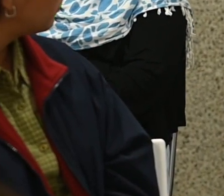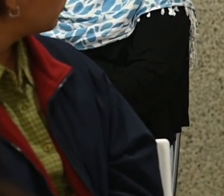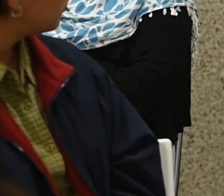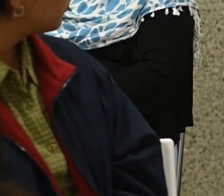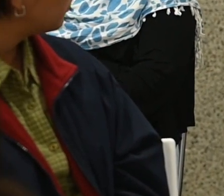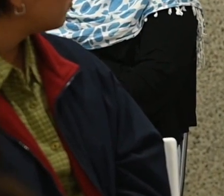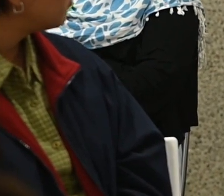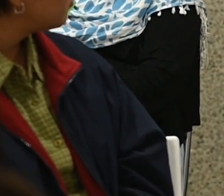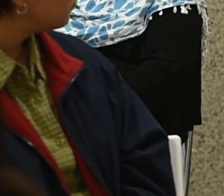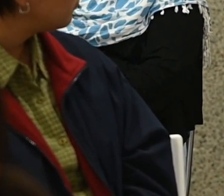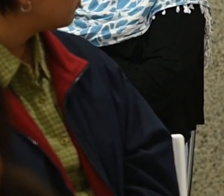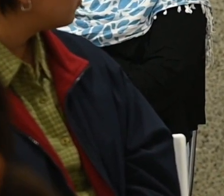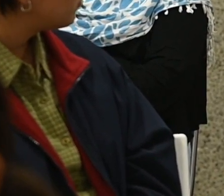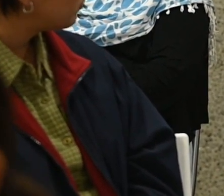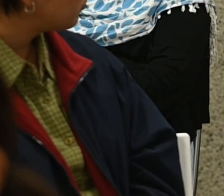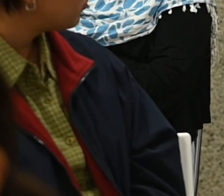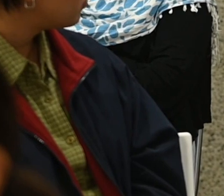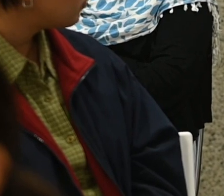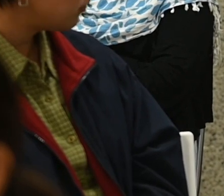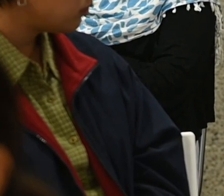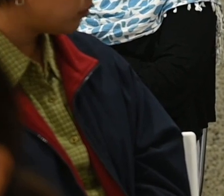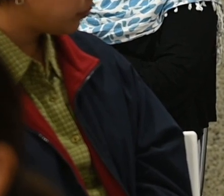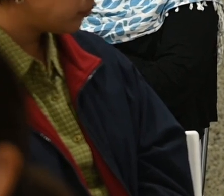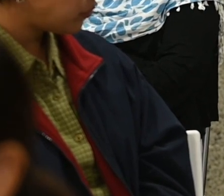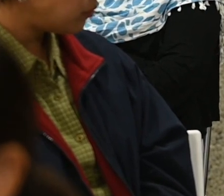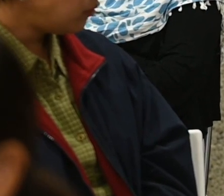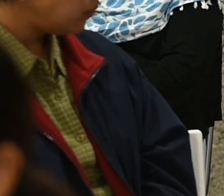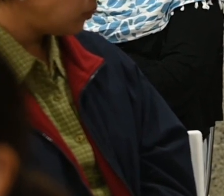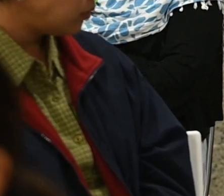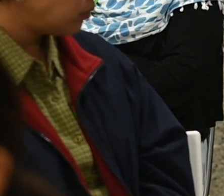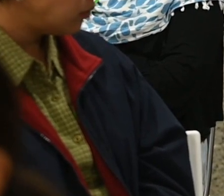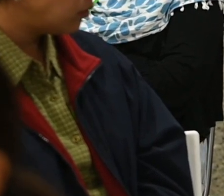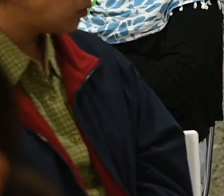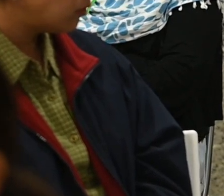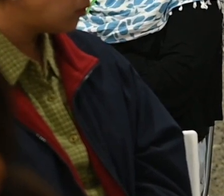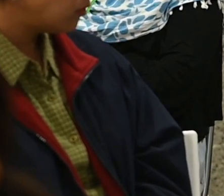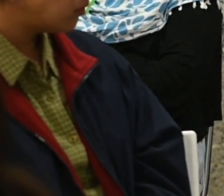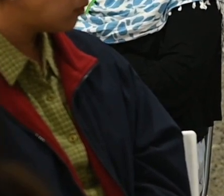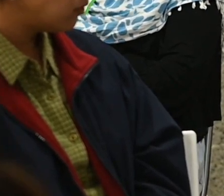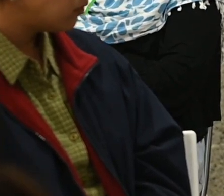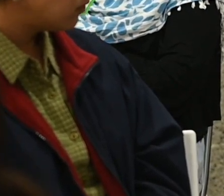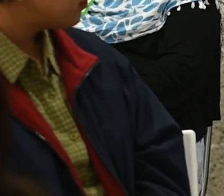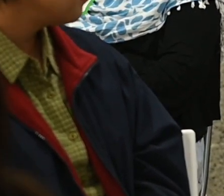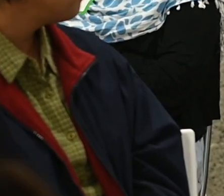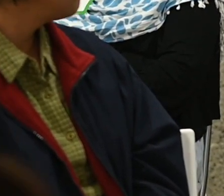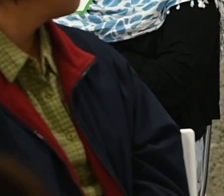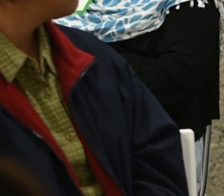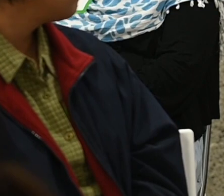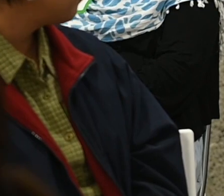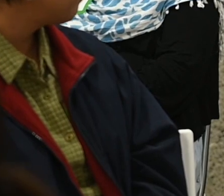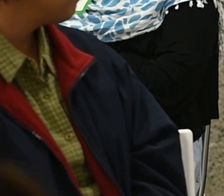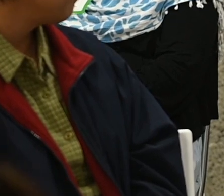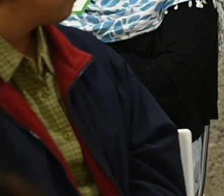main contribution is really the wisdom from all of the things that I've seen and done, mistakes I've made, enemies and